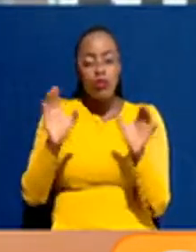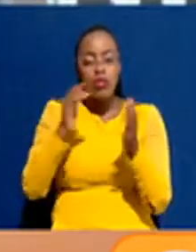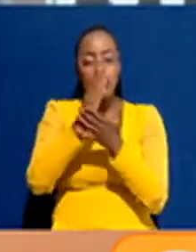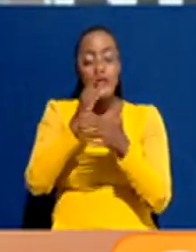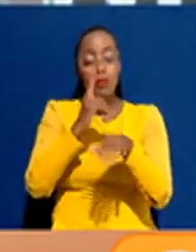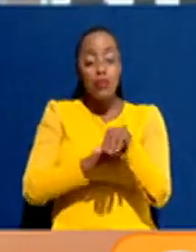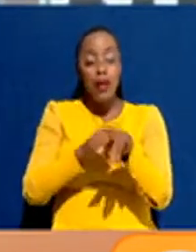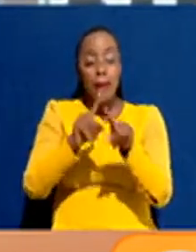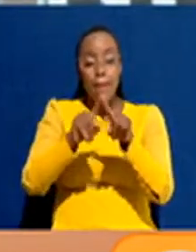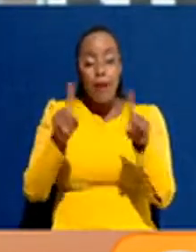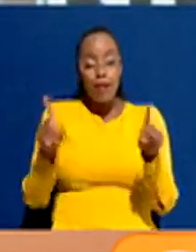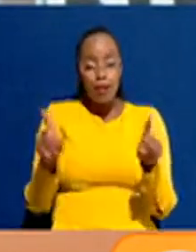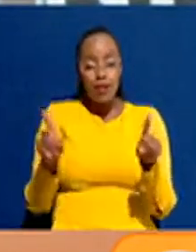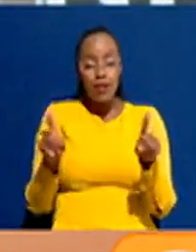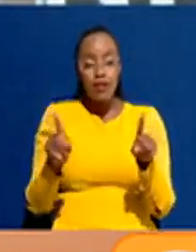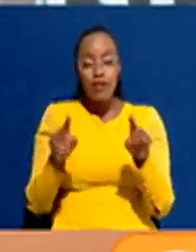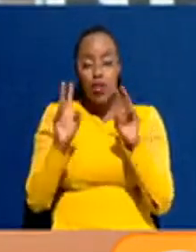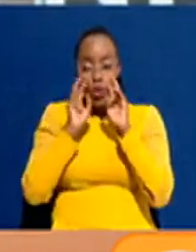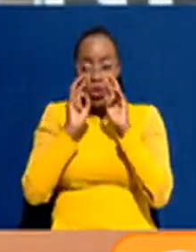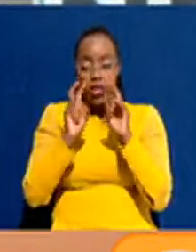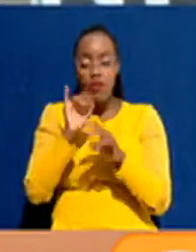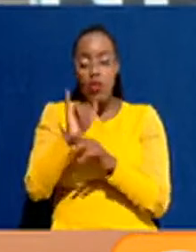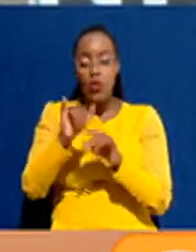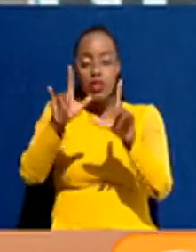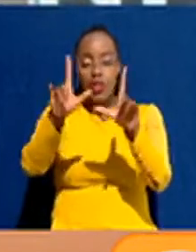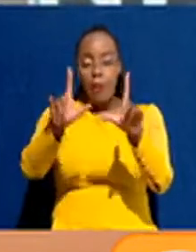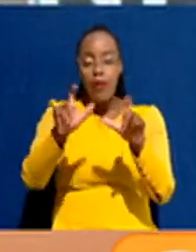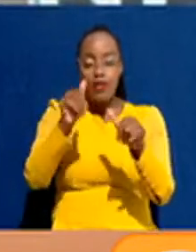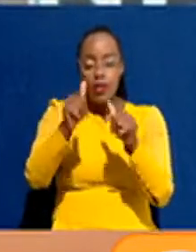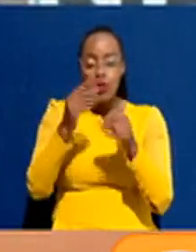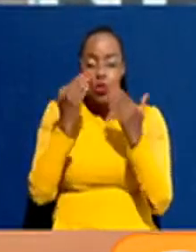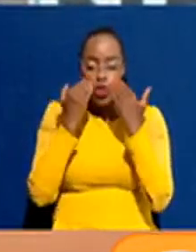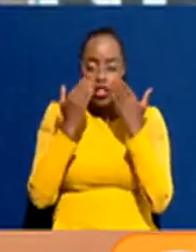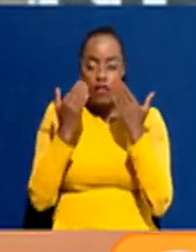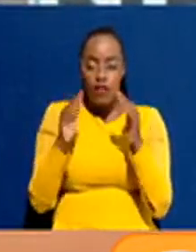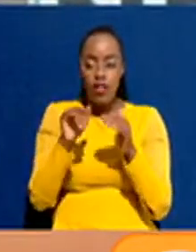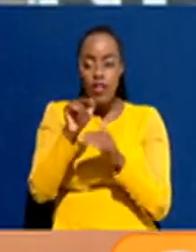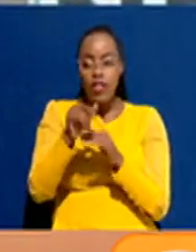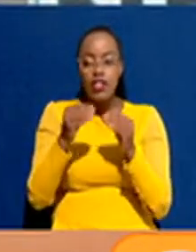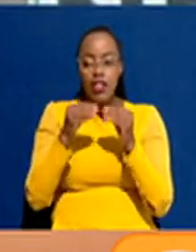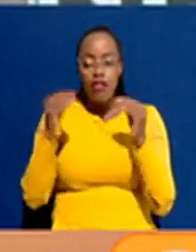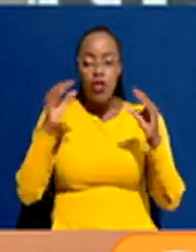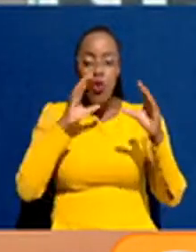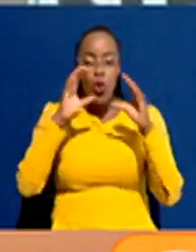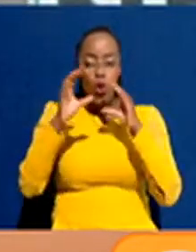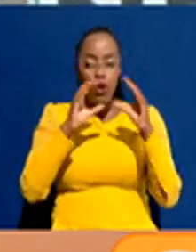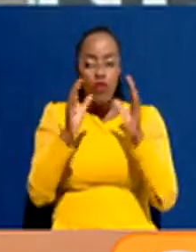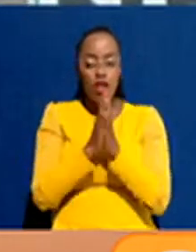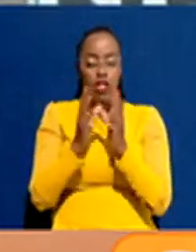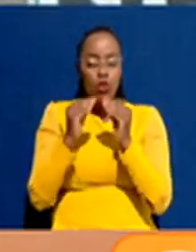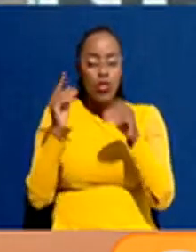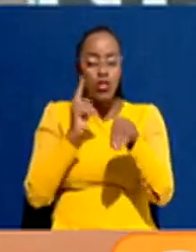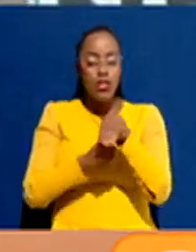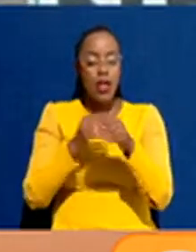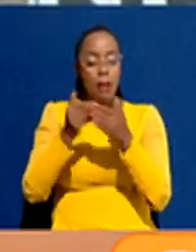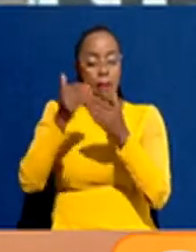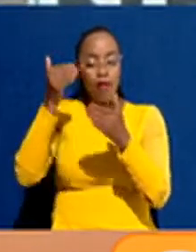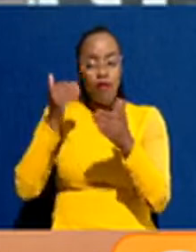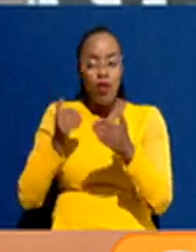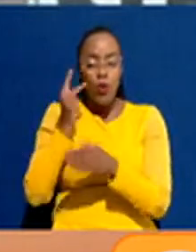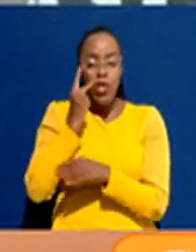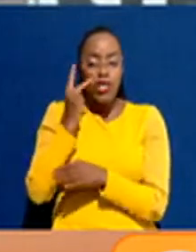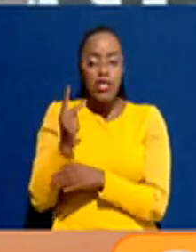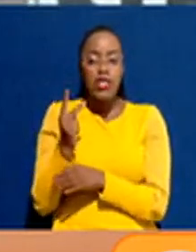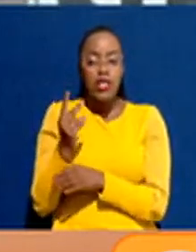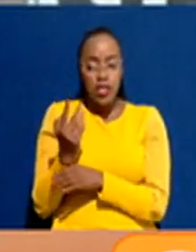but looking at those pictures, it's going to be a long conversation and a long time before we see the